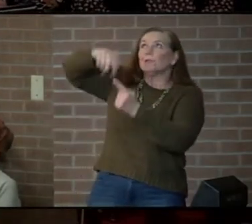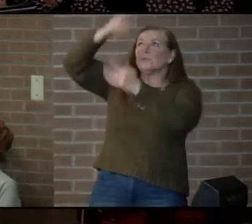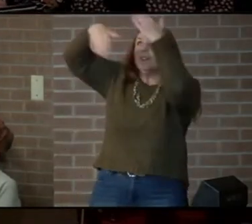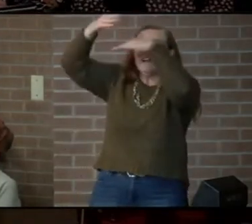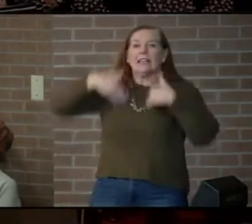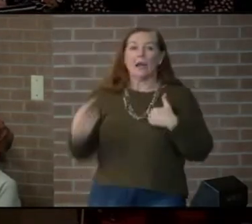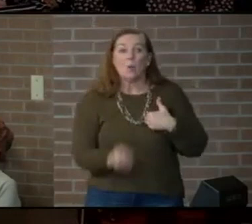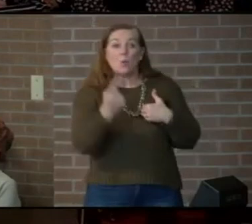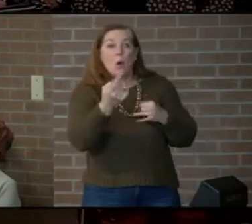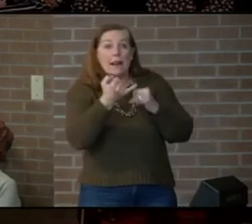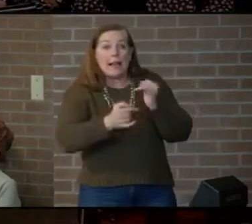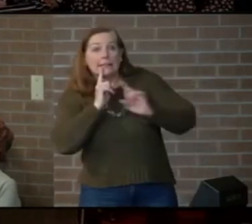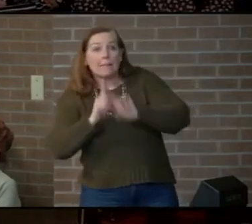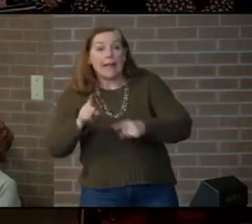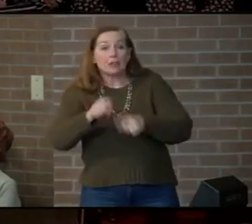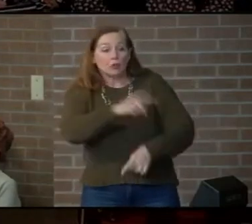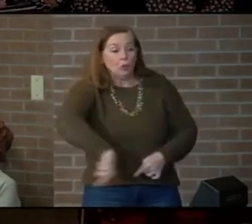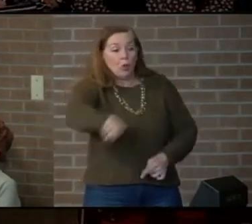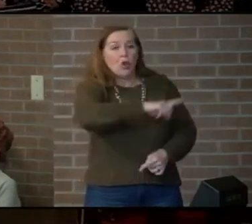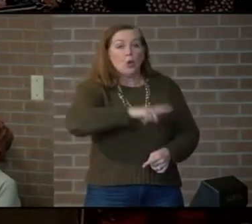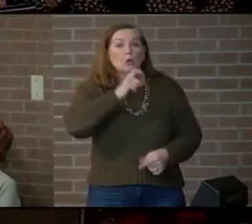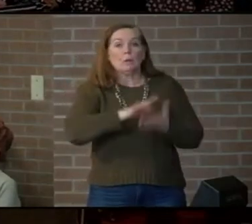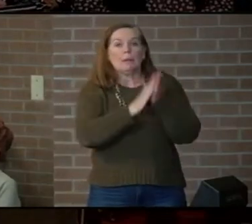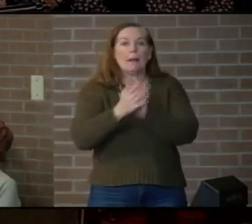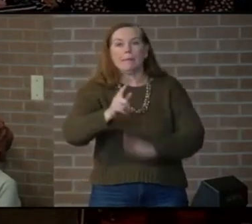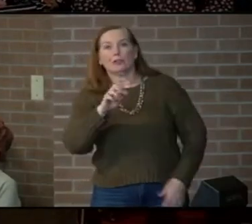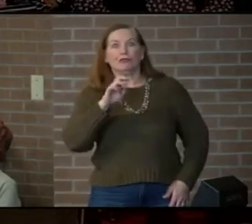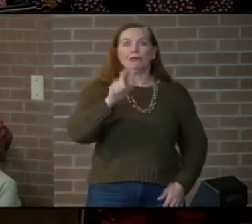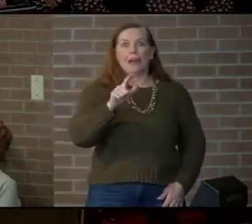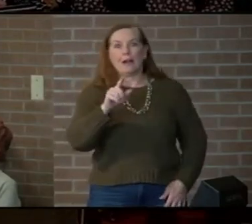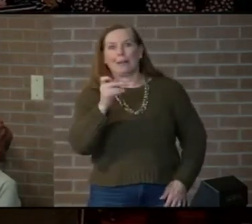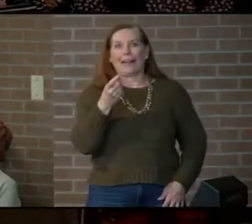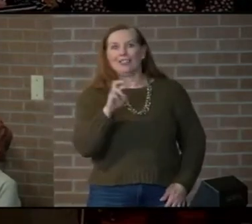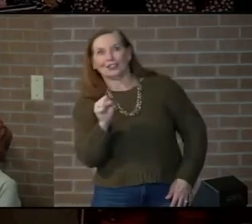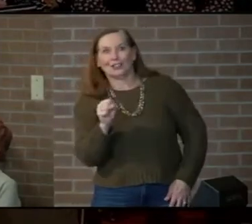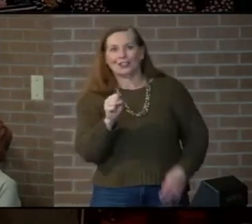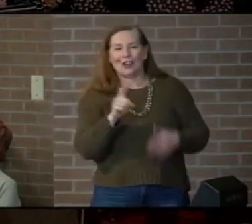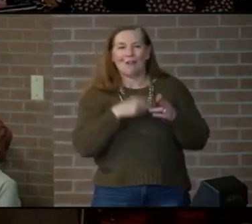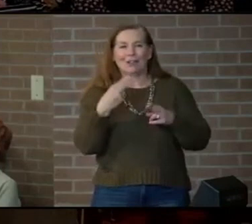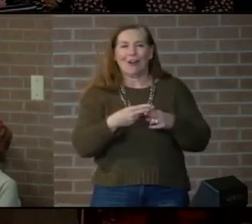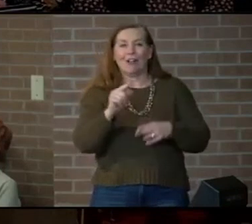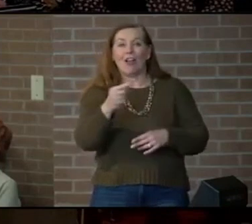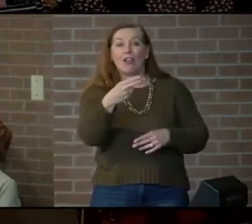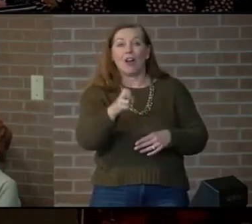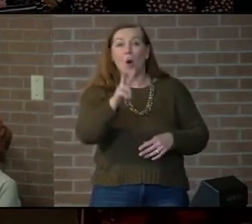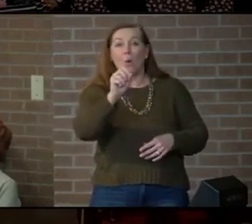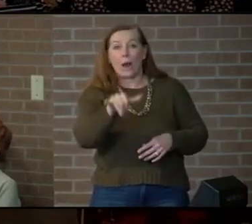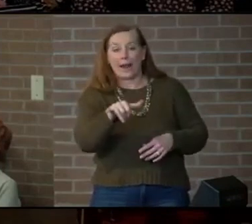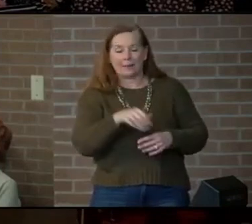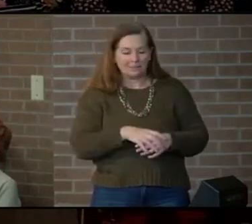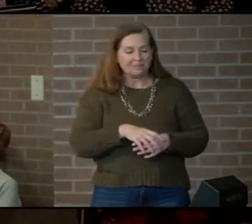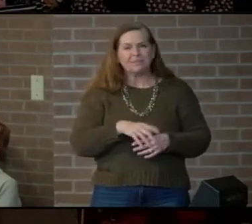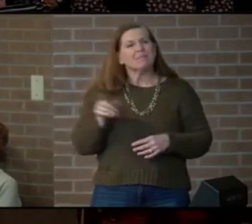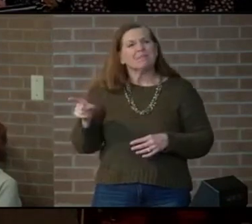one last command to those who would be the trailblazers of what we often call the way. He doesn't offer